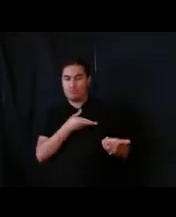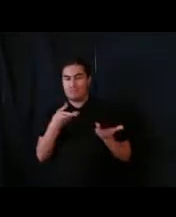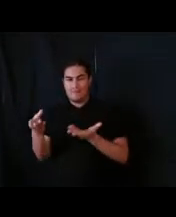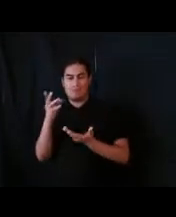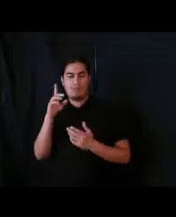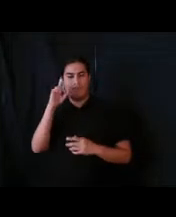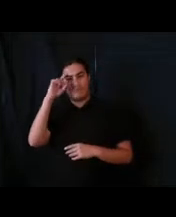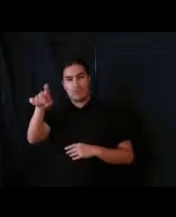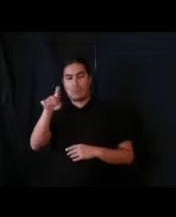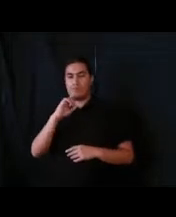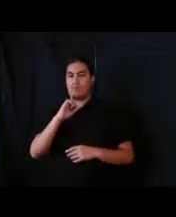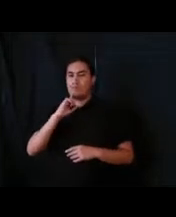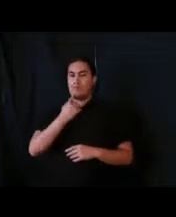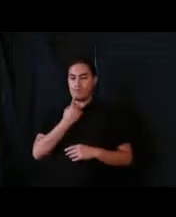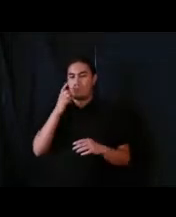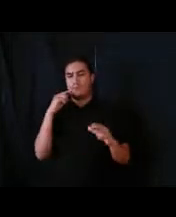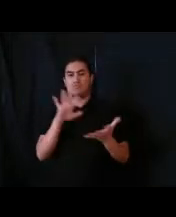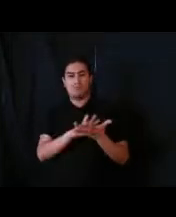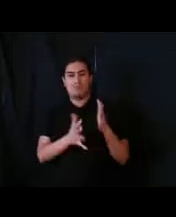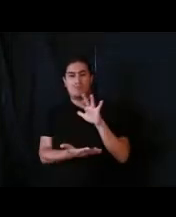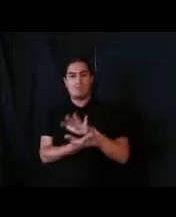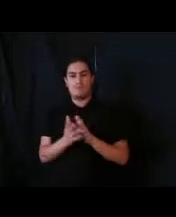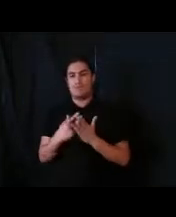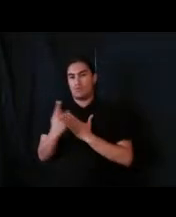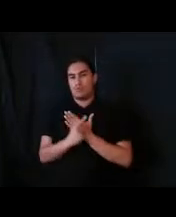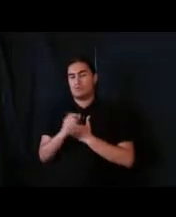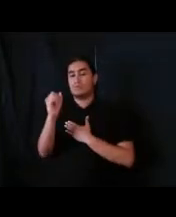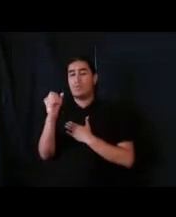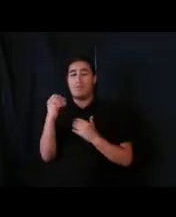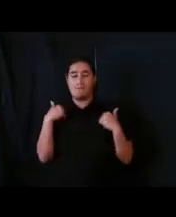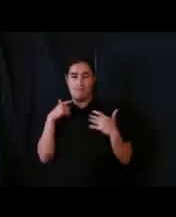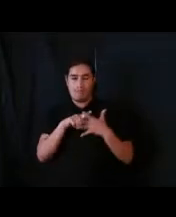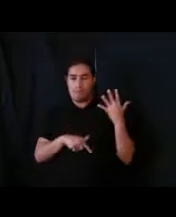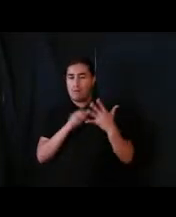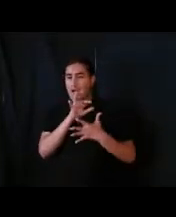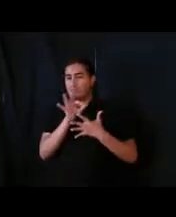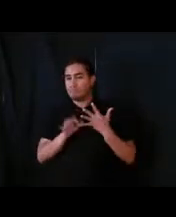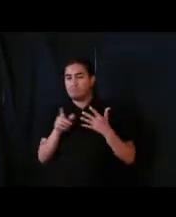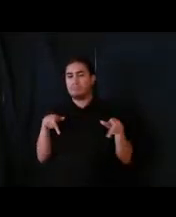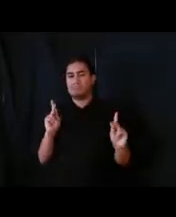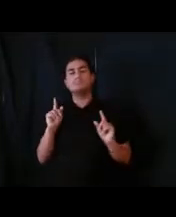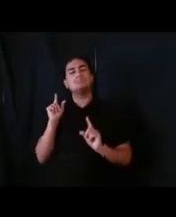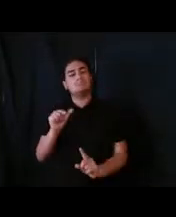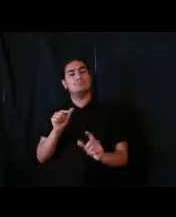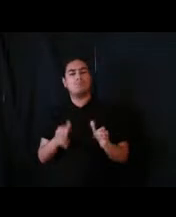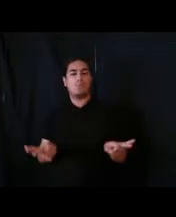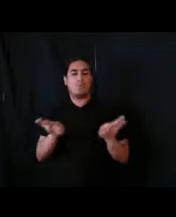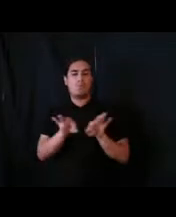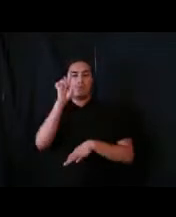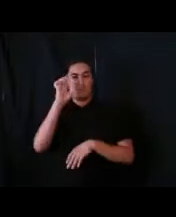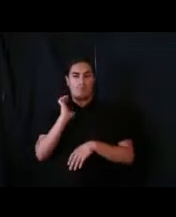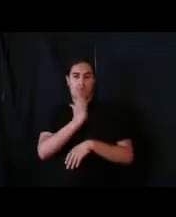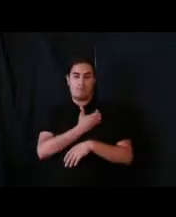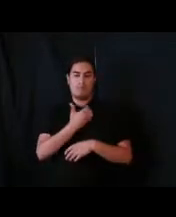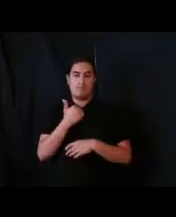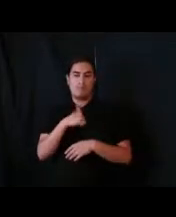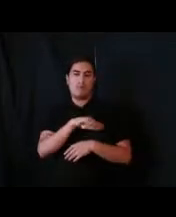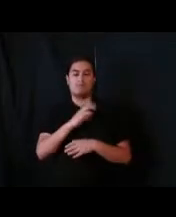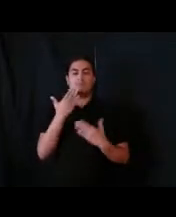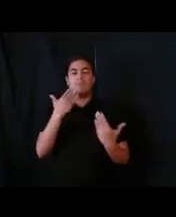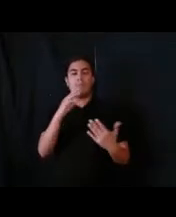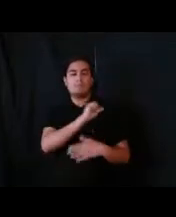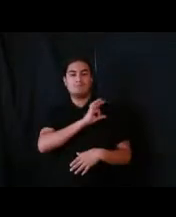critical transformative multimodal quarter projects so having these opportunities is really important for us and so we'd like to thank staff for all the